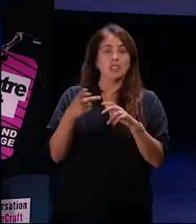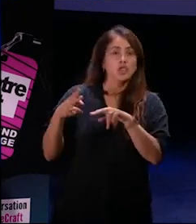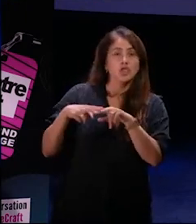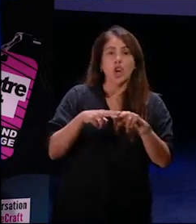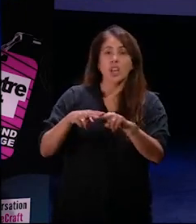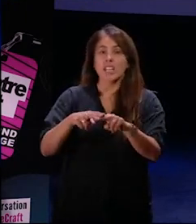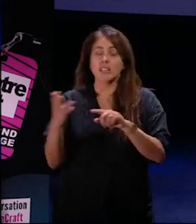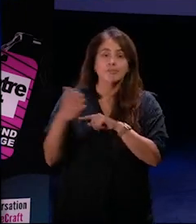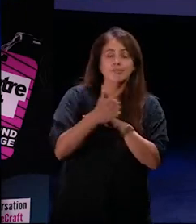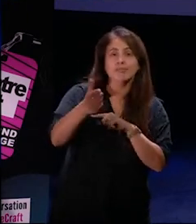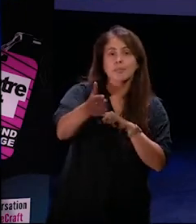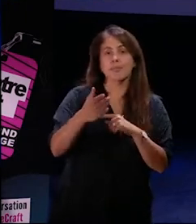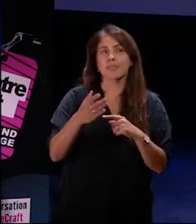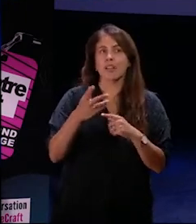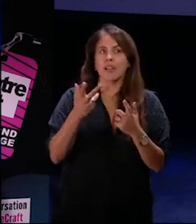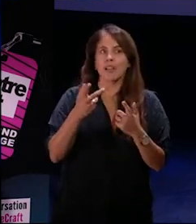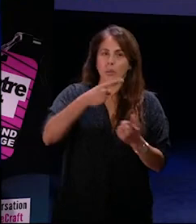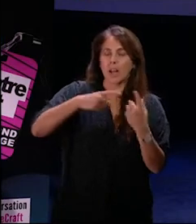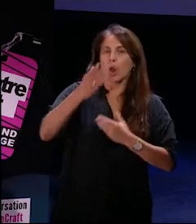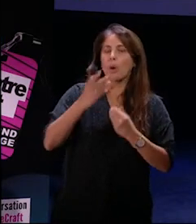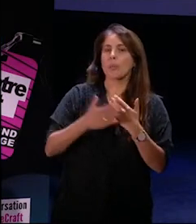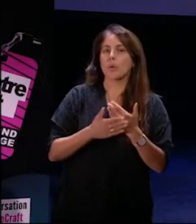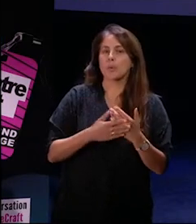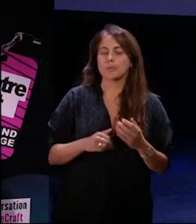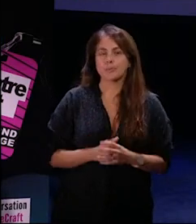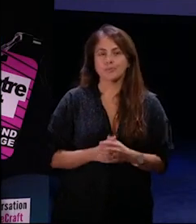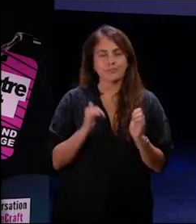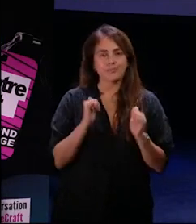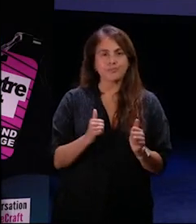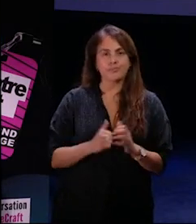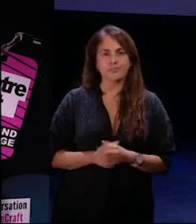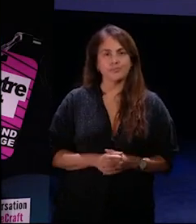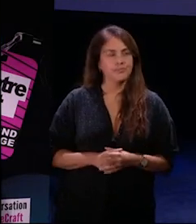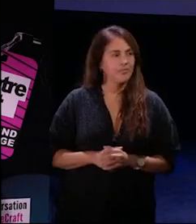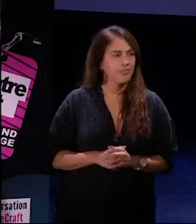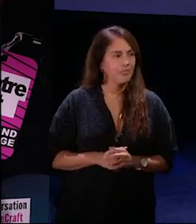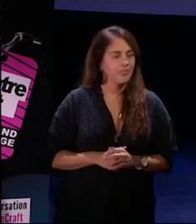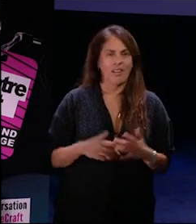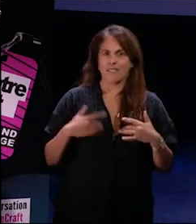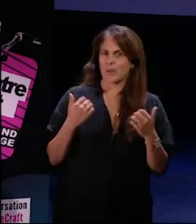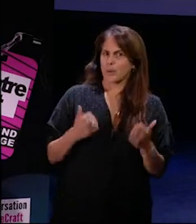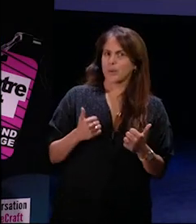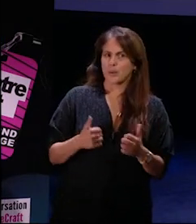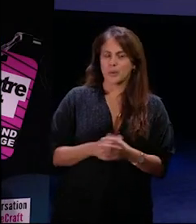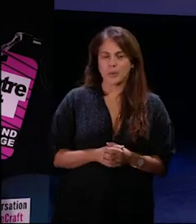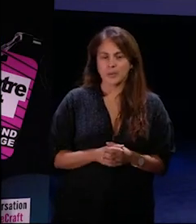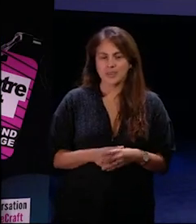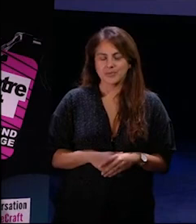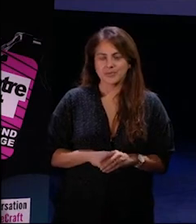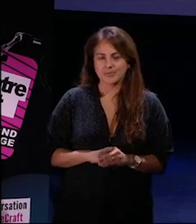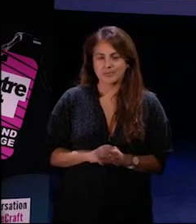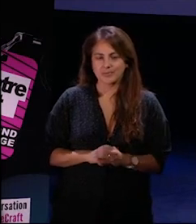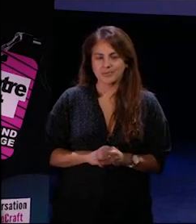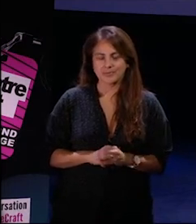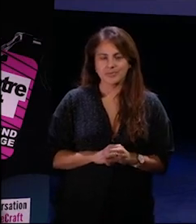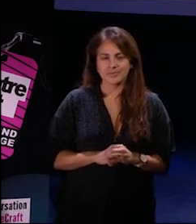can go on those journeys as we learn more. Brilliant. I'm feeling inspired already. I love that,